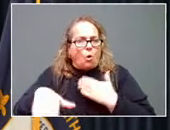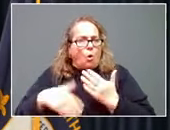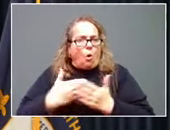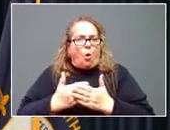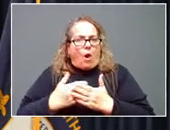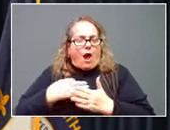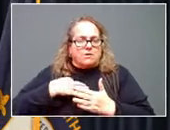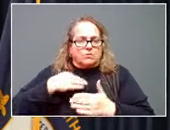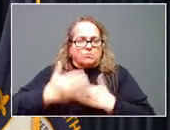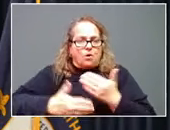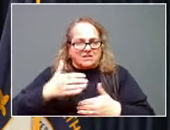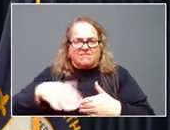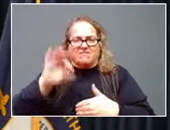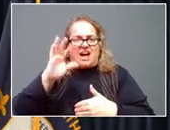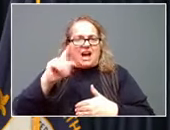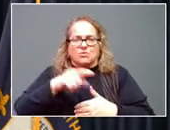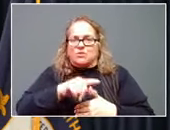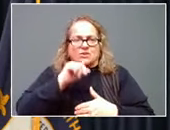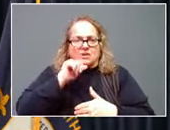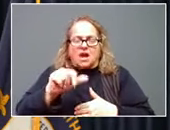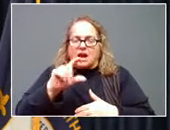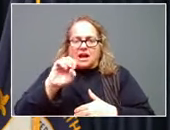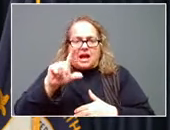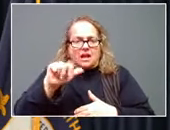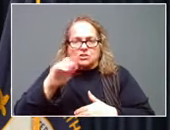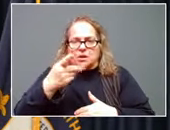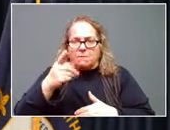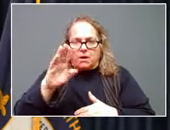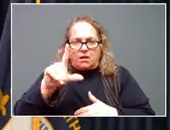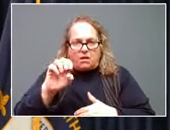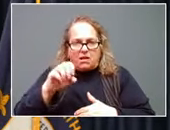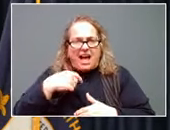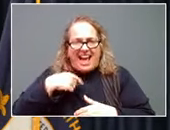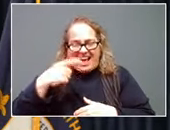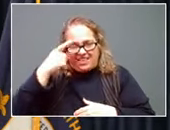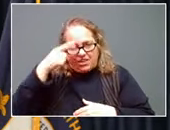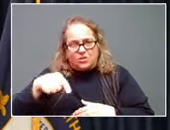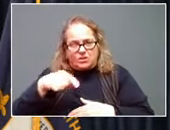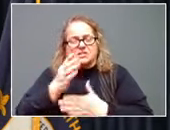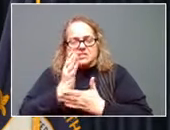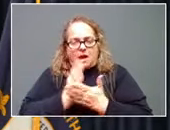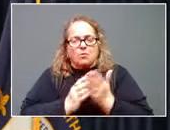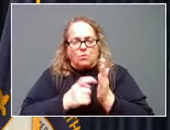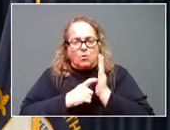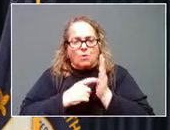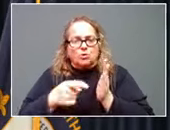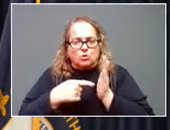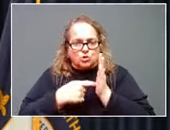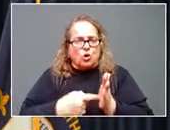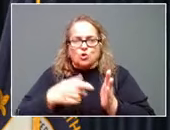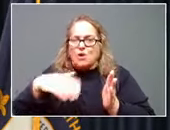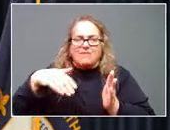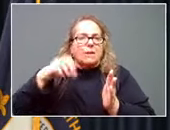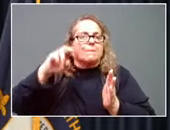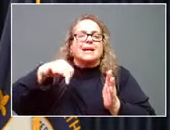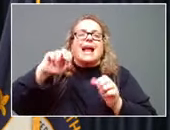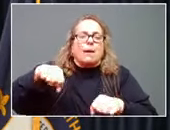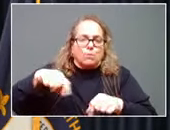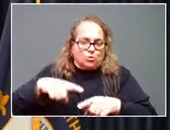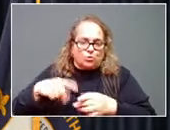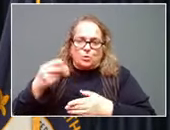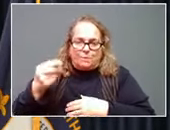then find out that they are not eligible. I mean, certainly I think that there's some requirements that you show that you haven't been able to pay,